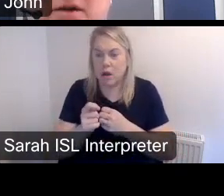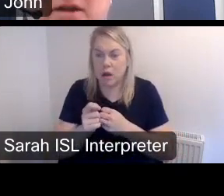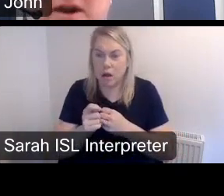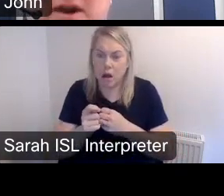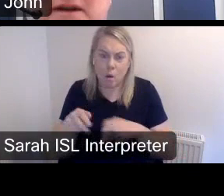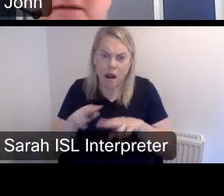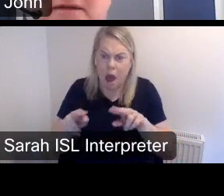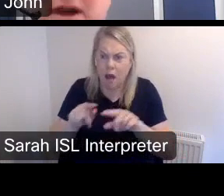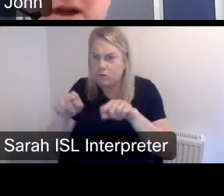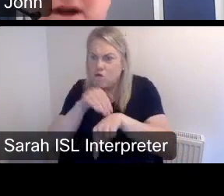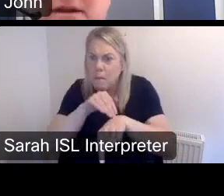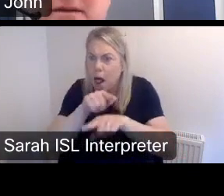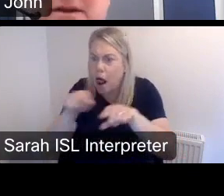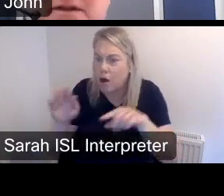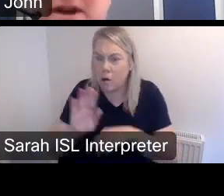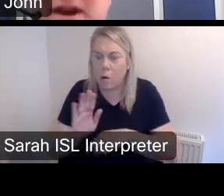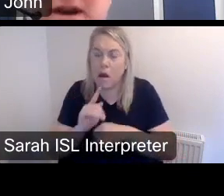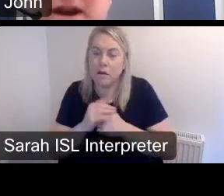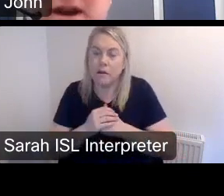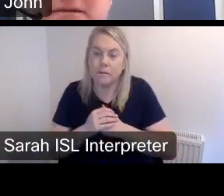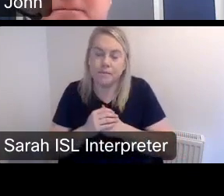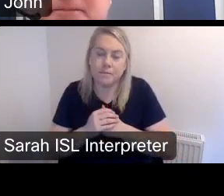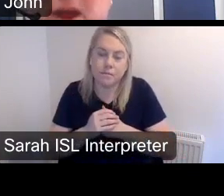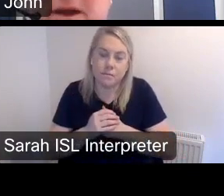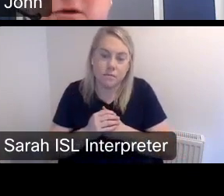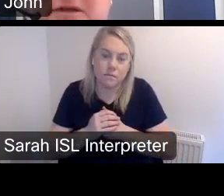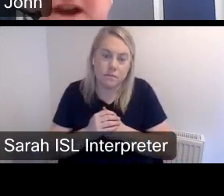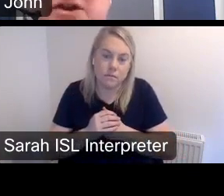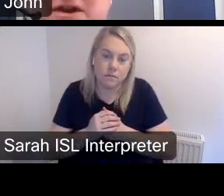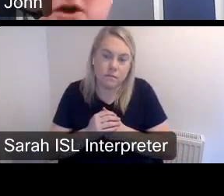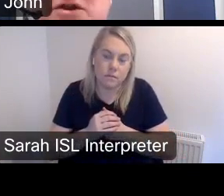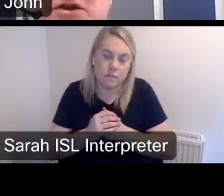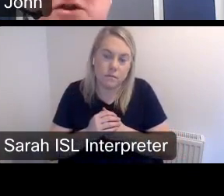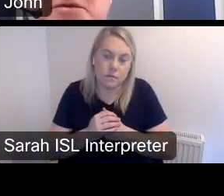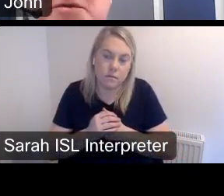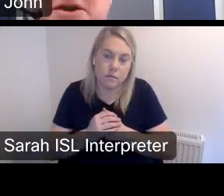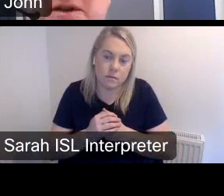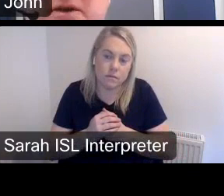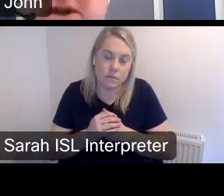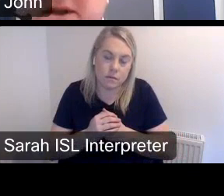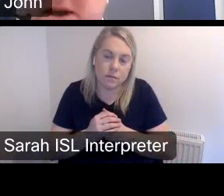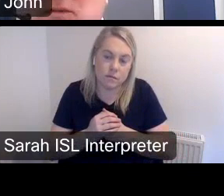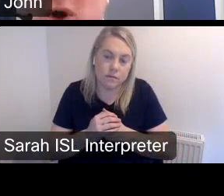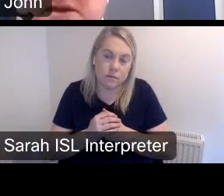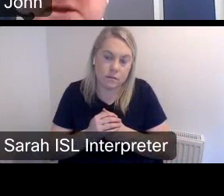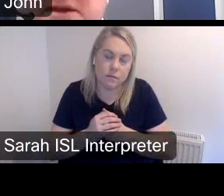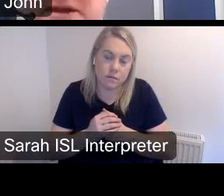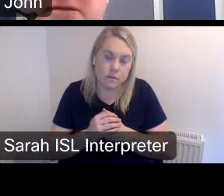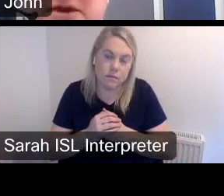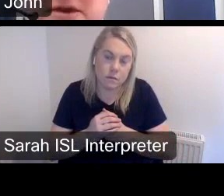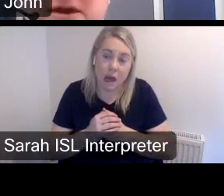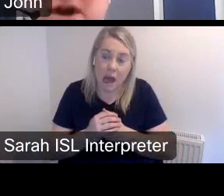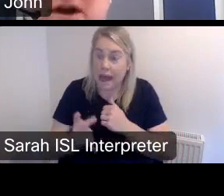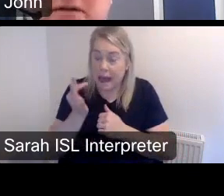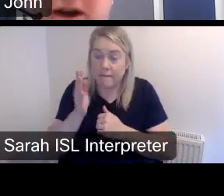or I think find difficulty in a notification that ultimately turns out that it wasn't as